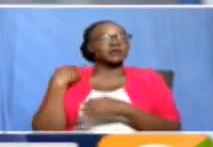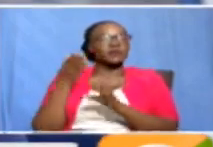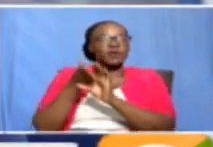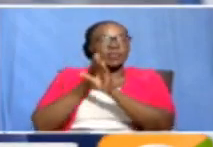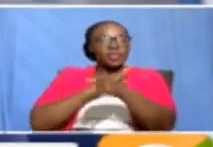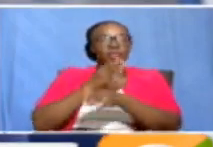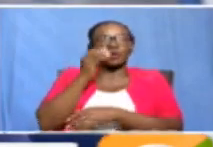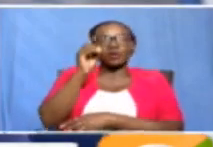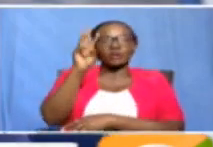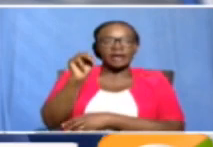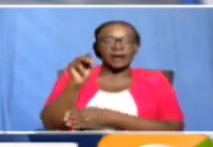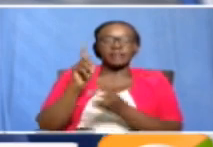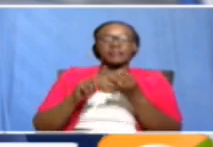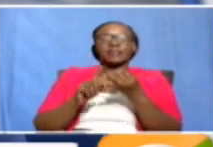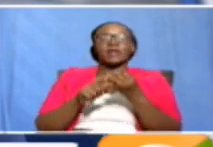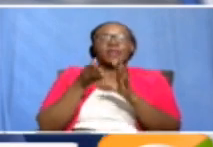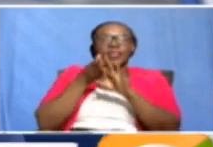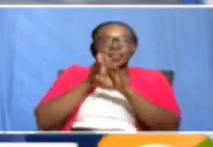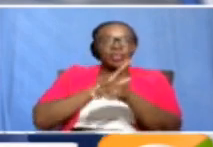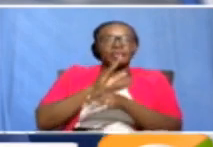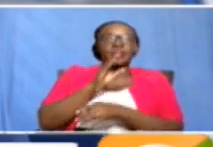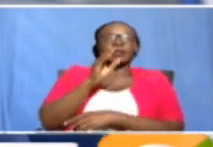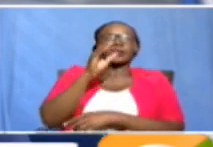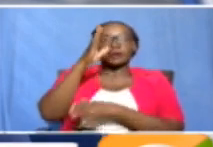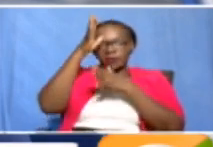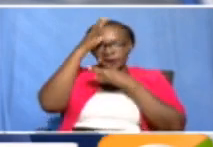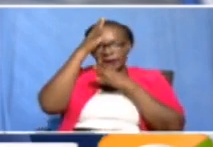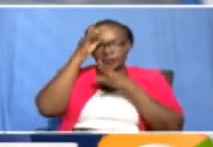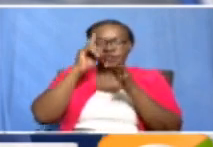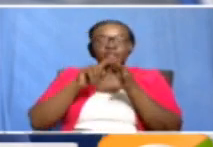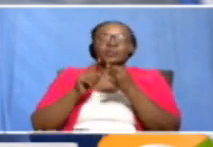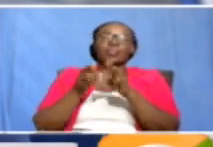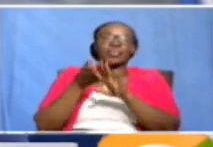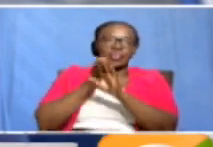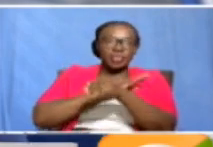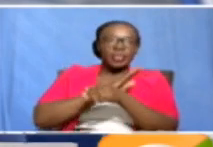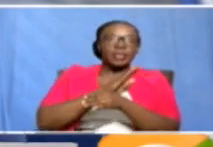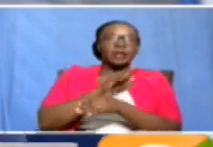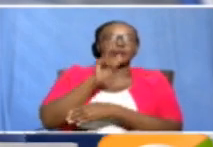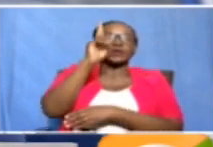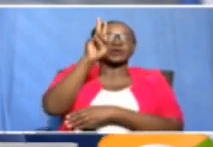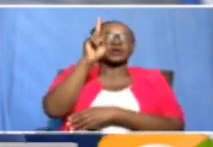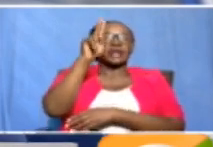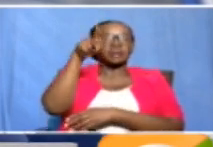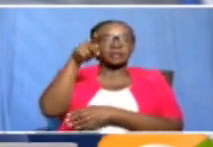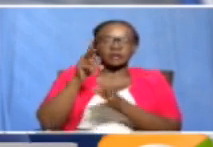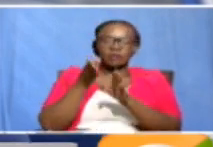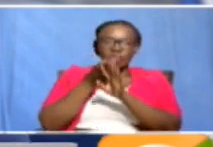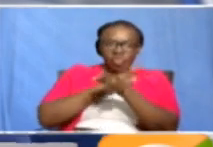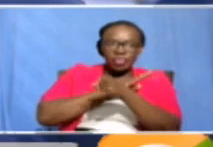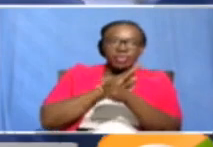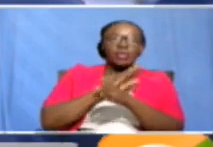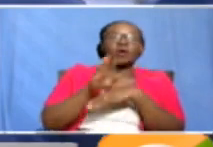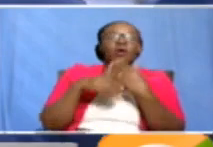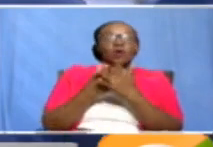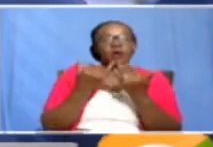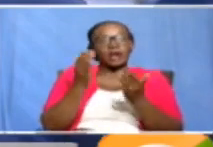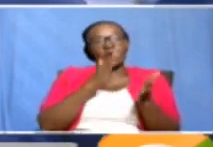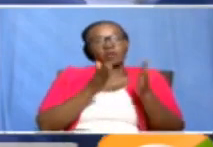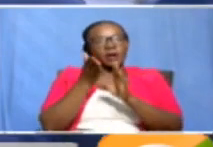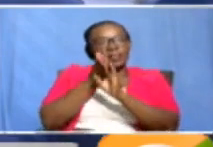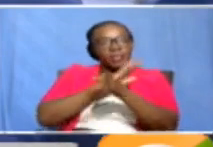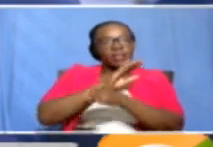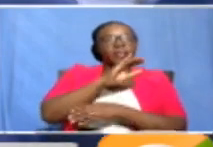KANU, chama cha URP na chama cha UDM. Anapanga mikakati ya kuhama Jubilee. So mimi naambia wana Jubilee wajipange. He's going around the